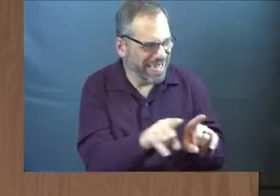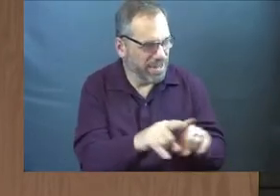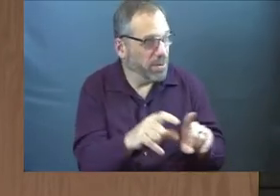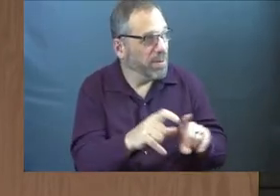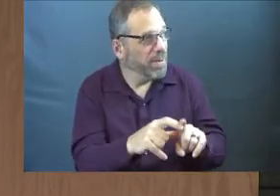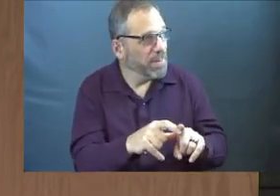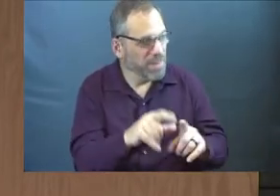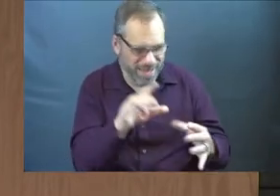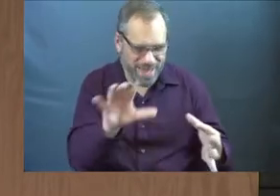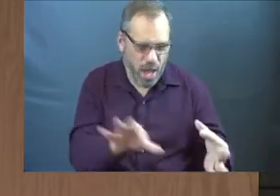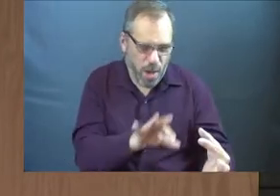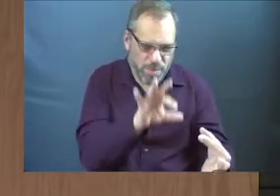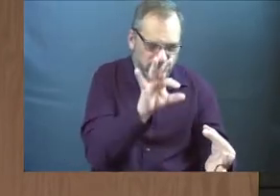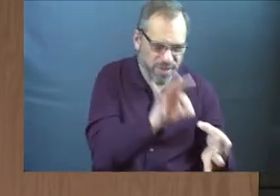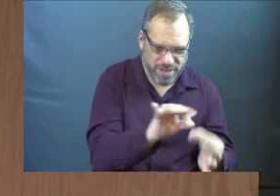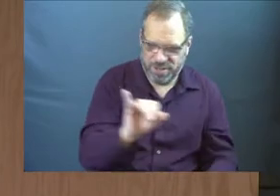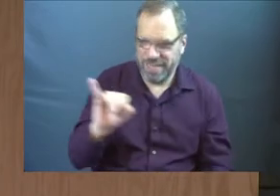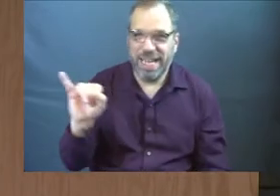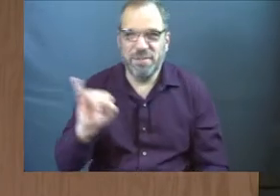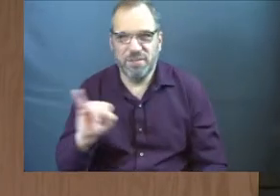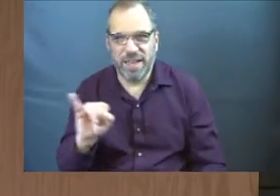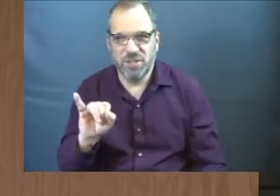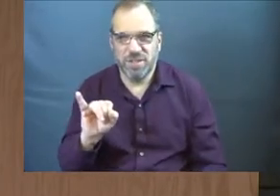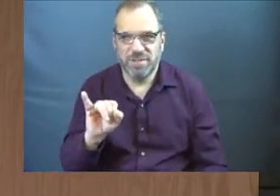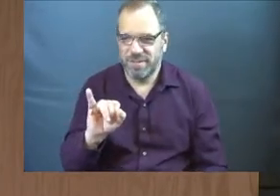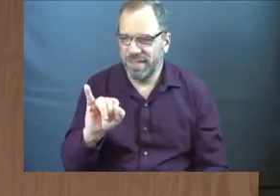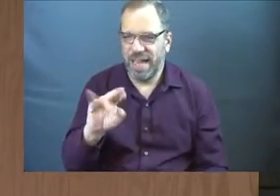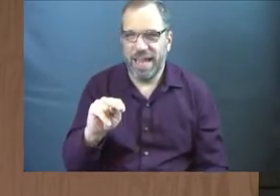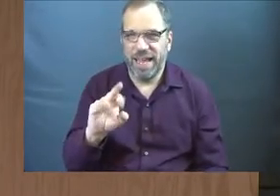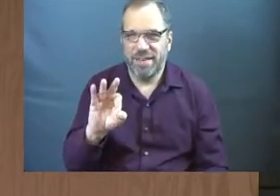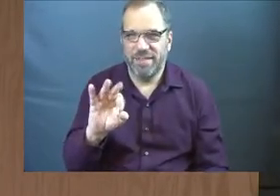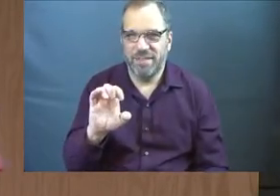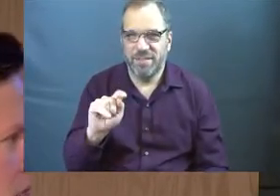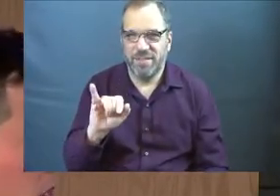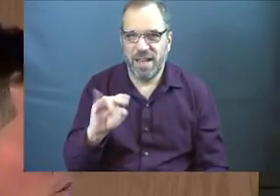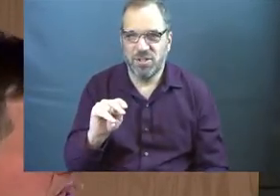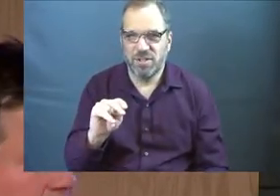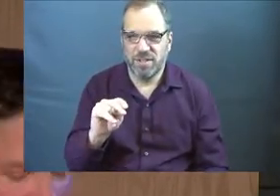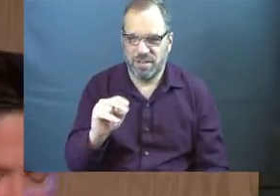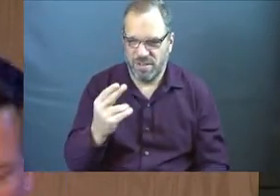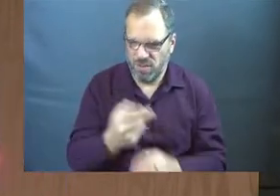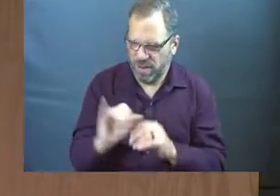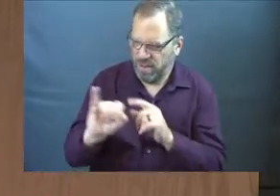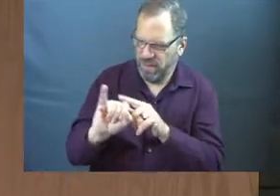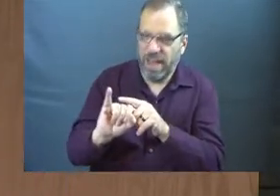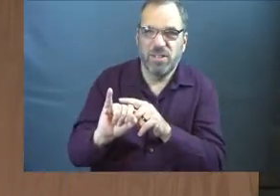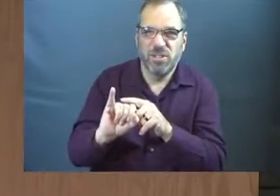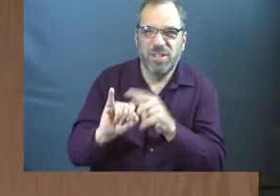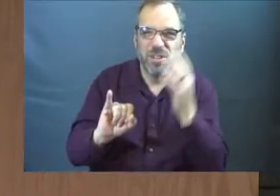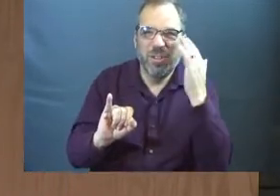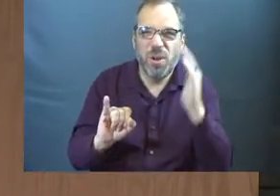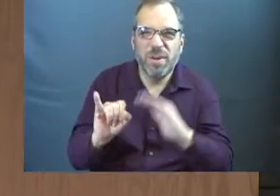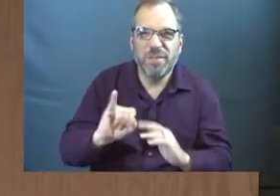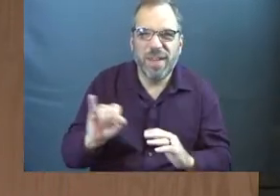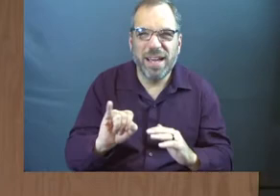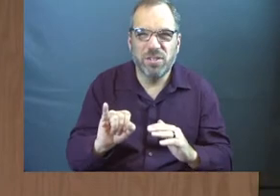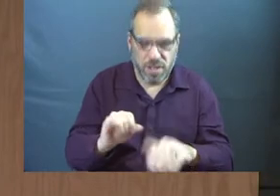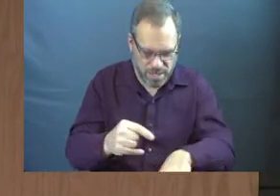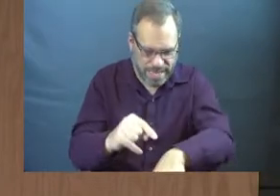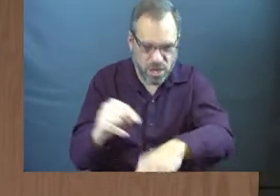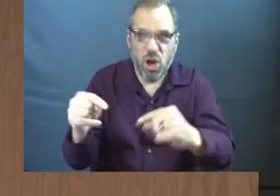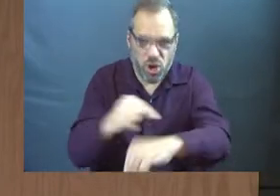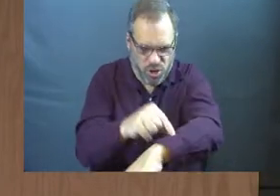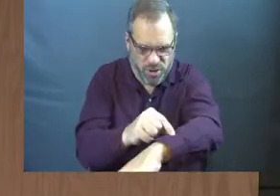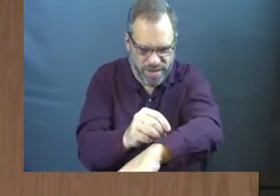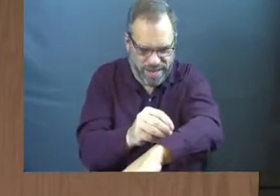A perfection infection. And I use the word infection because what's an infection? Well, it's like, you know what it is. I mean, you get